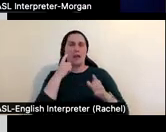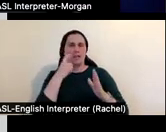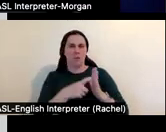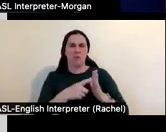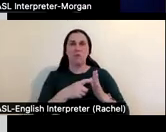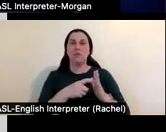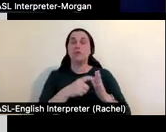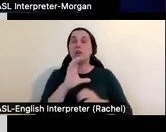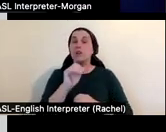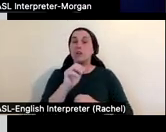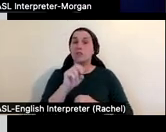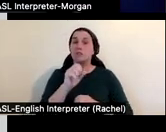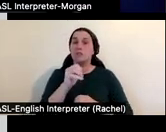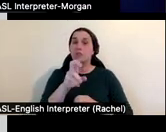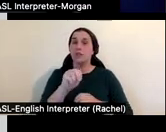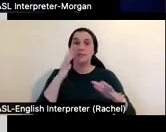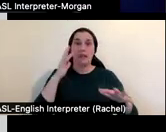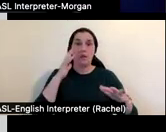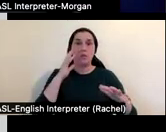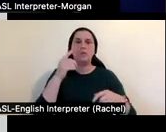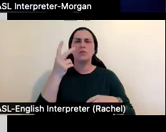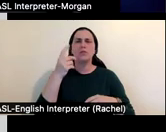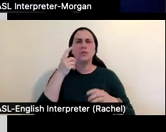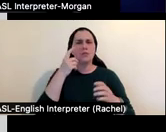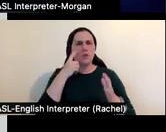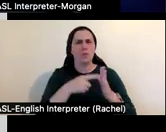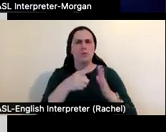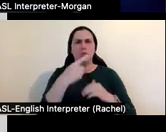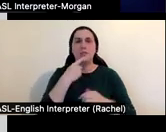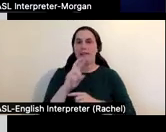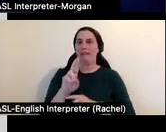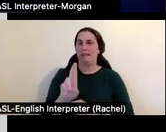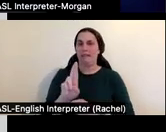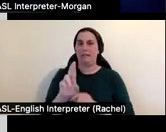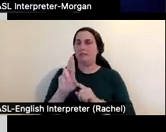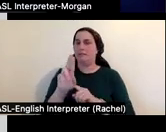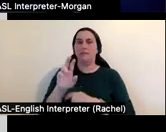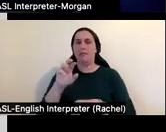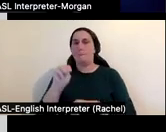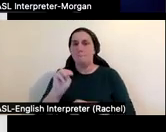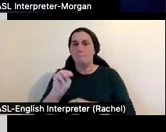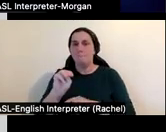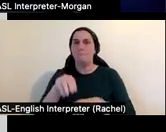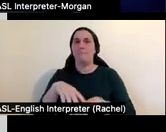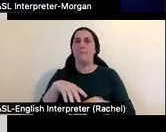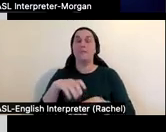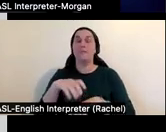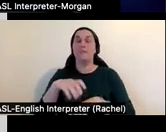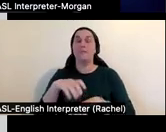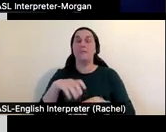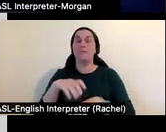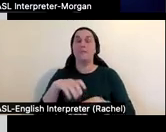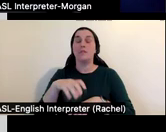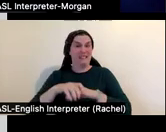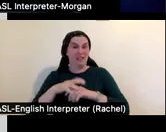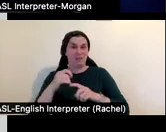said, duh, and thuh. And in English decoding, I admit I don't want to have the